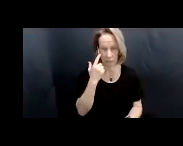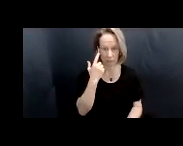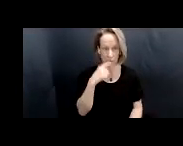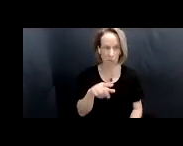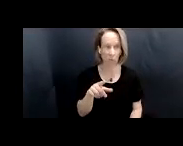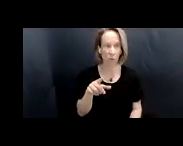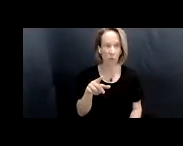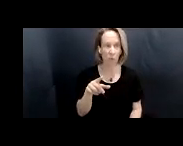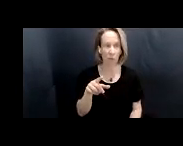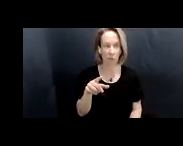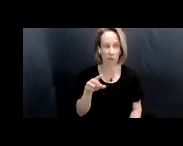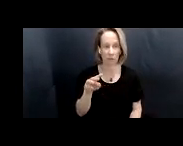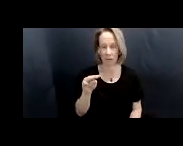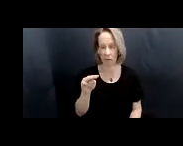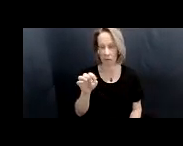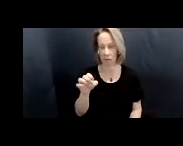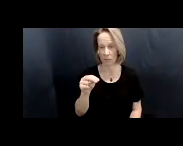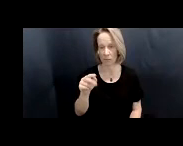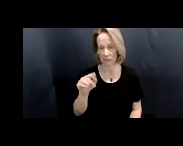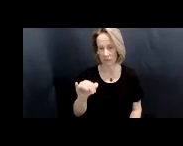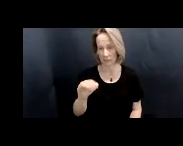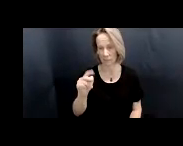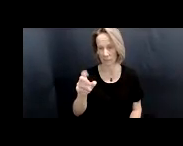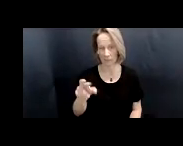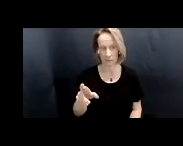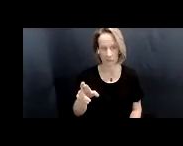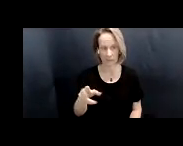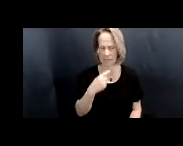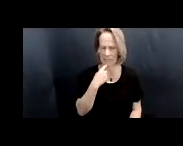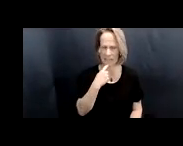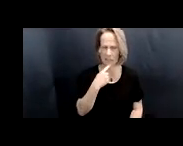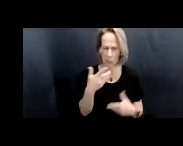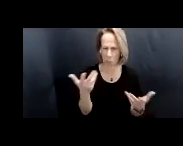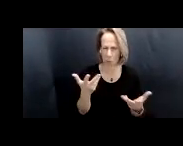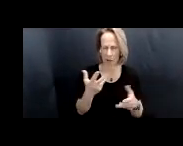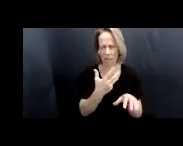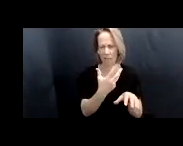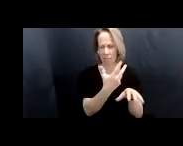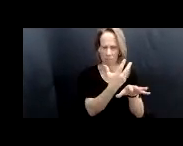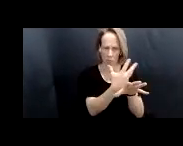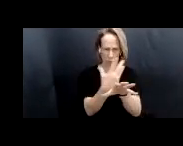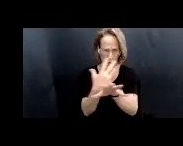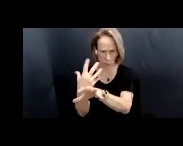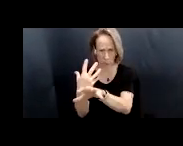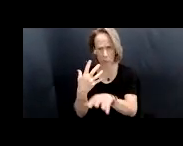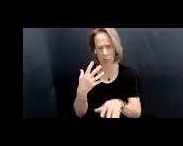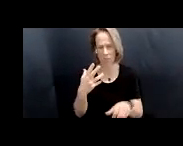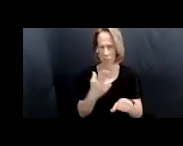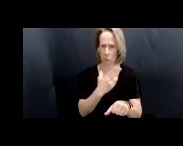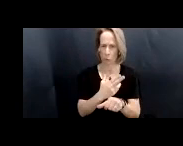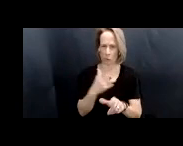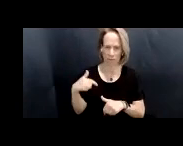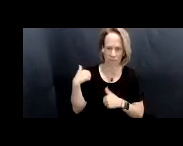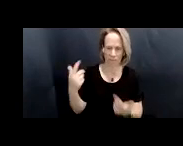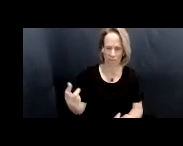for folks who can see it, it says, what virtual platforms have you used in the last year? So we're going